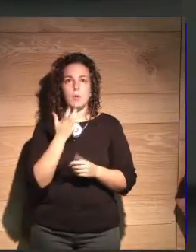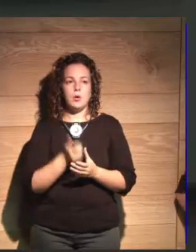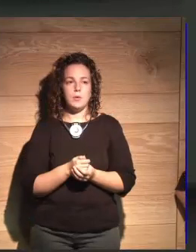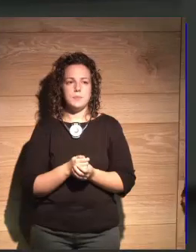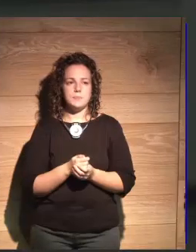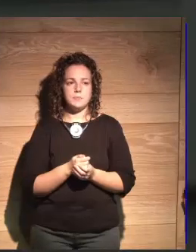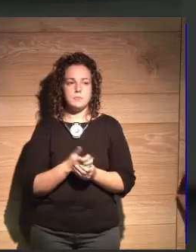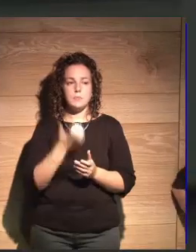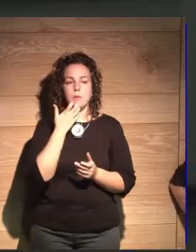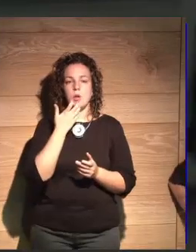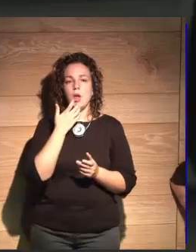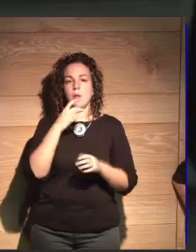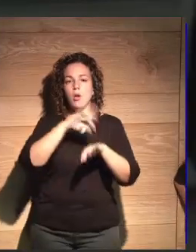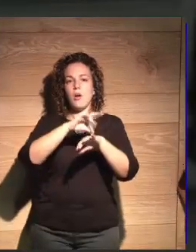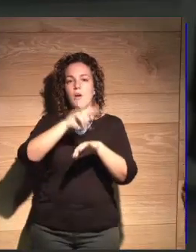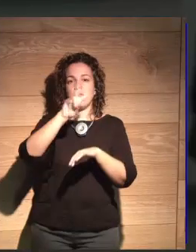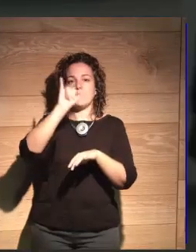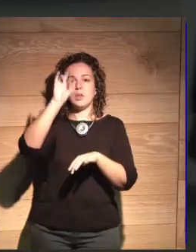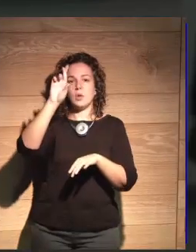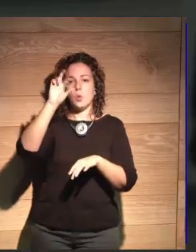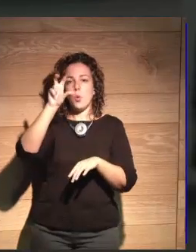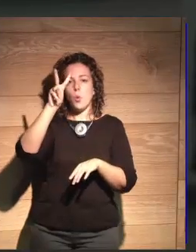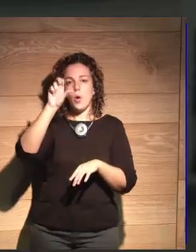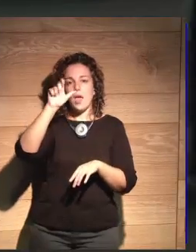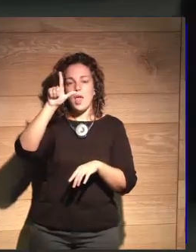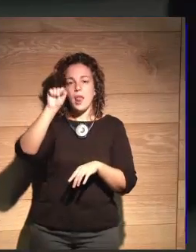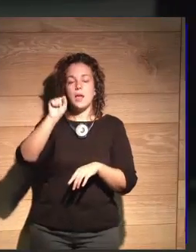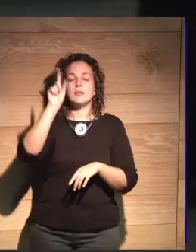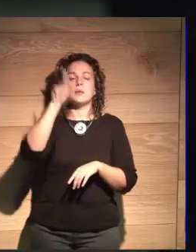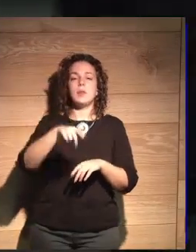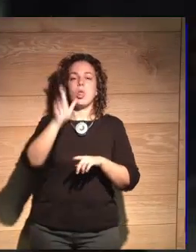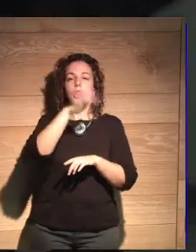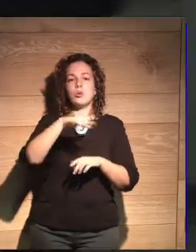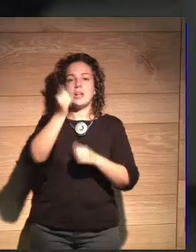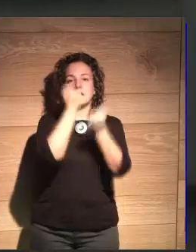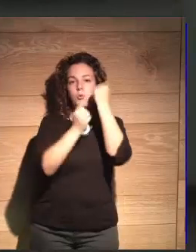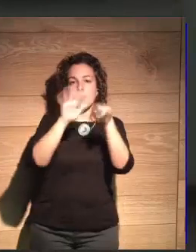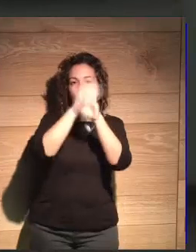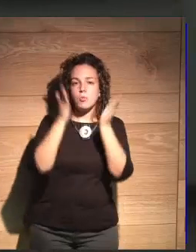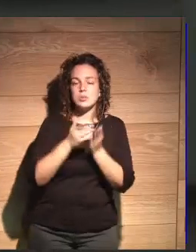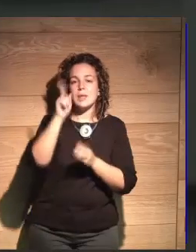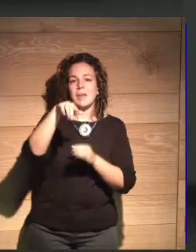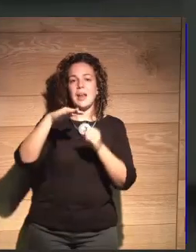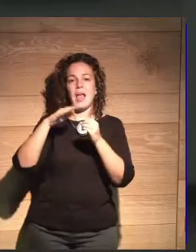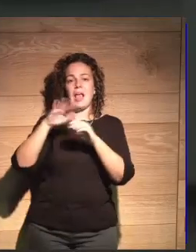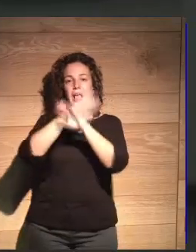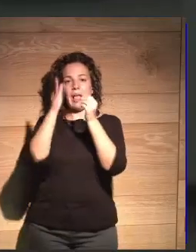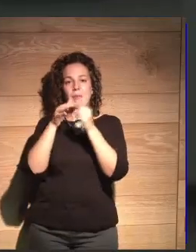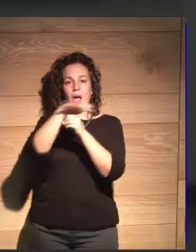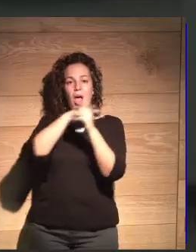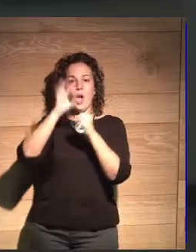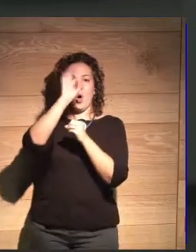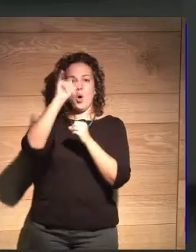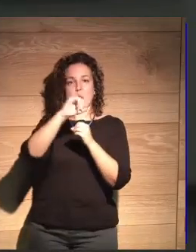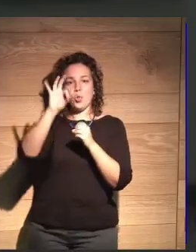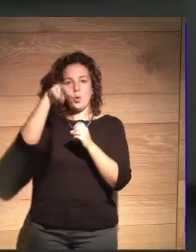smallpox and economic zones and the ozone layer. Here in Europe, you know very